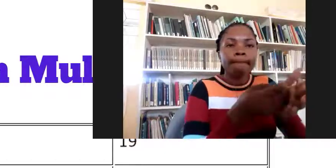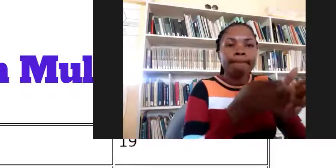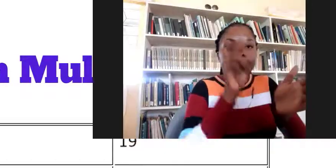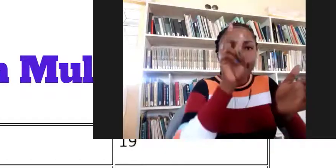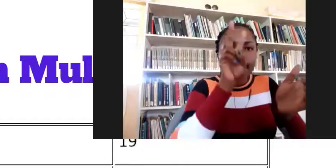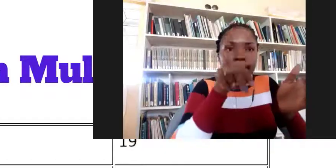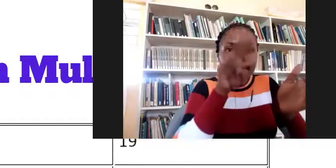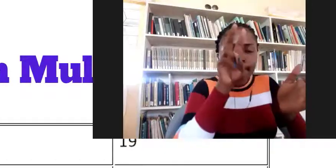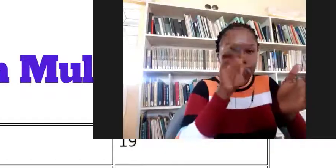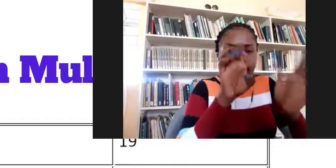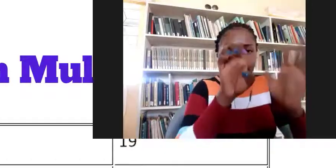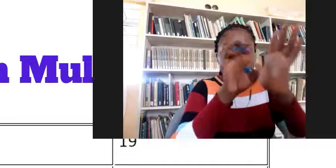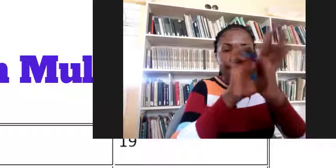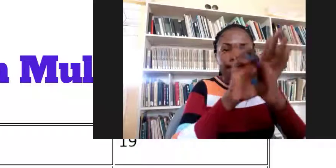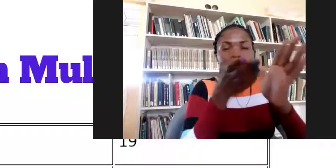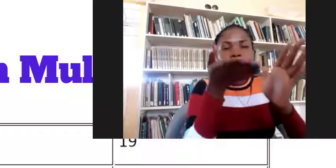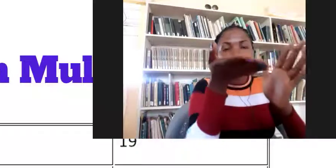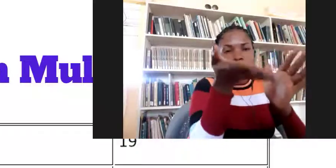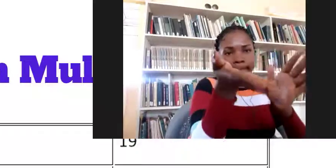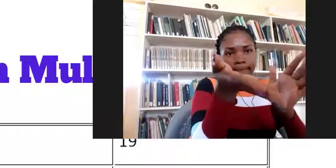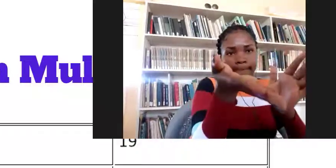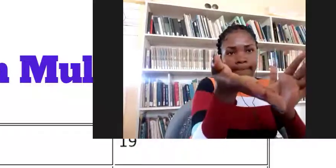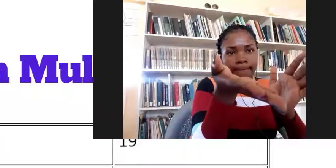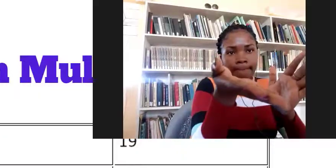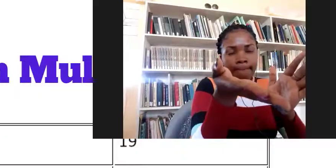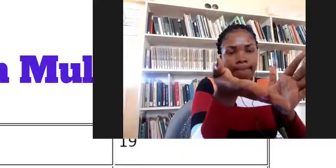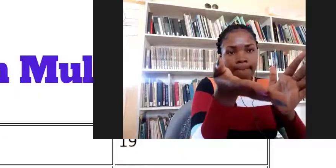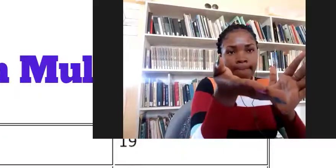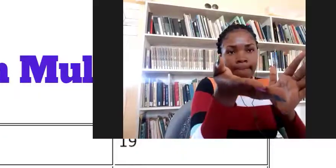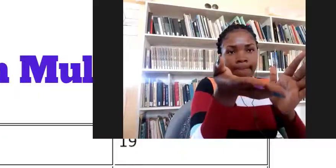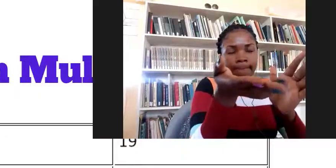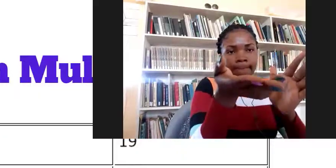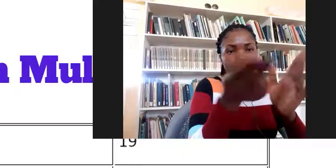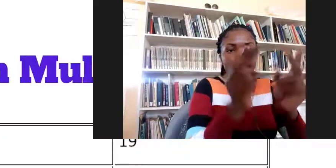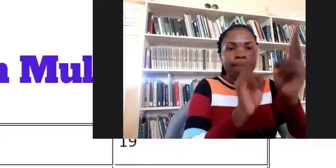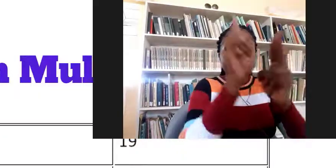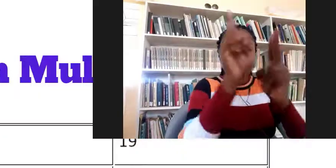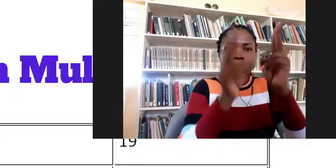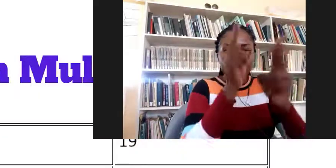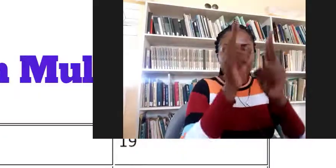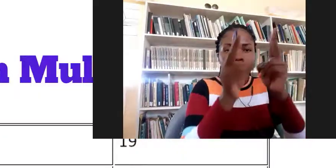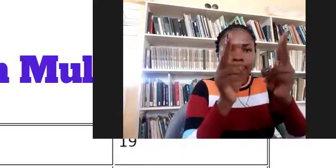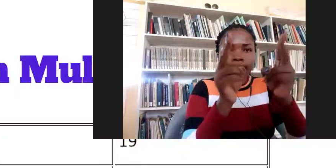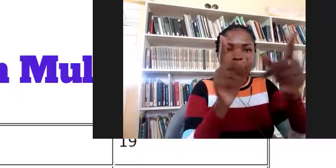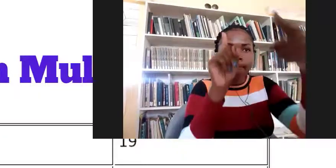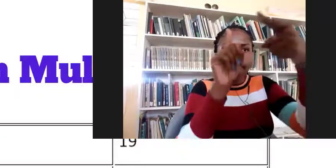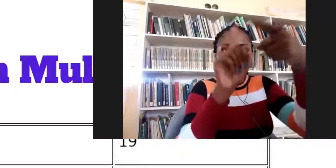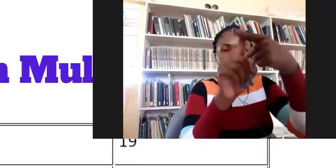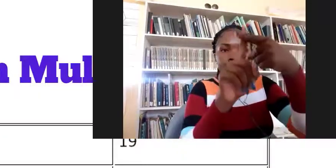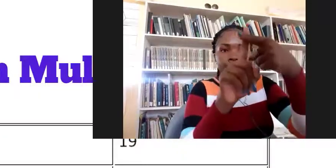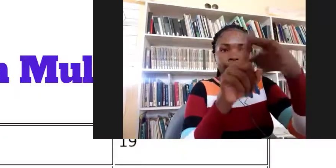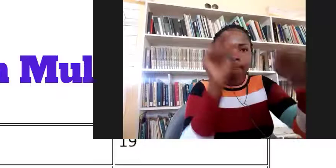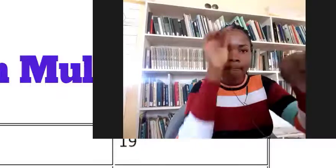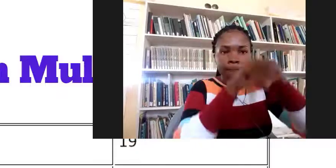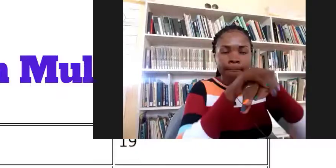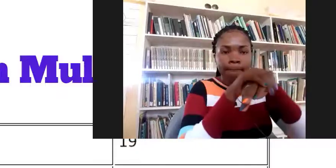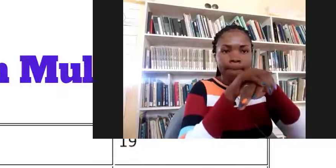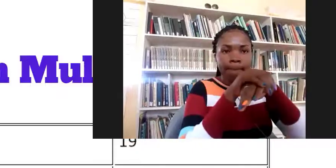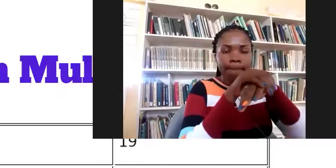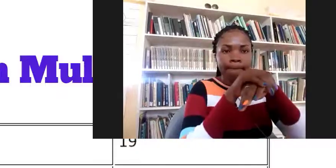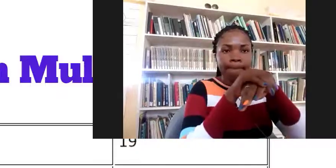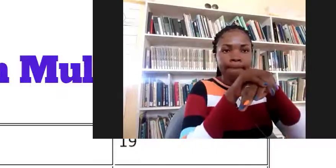We double 22, we get 44. We divide 19 by 2, we get